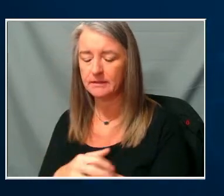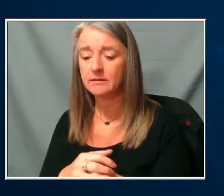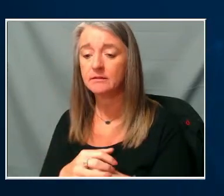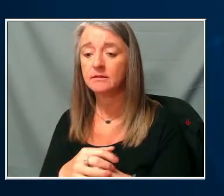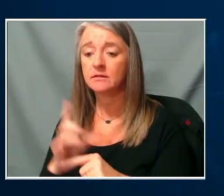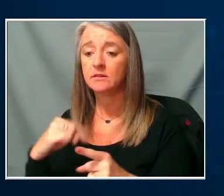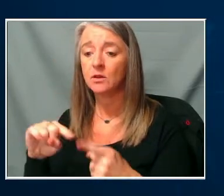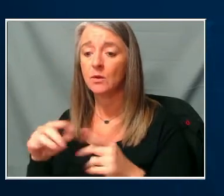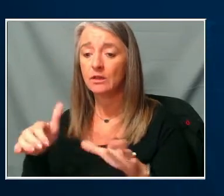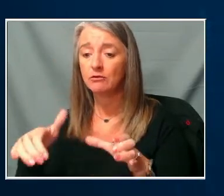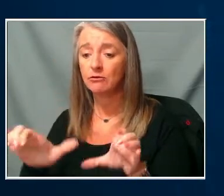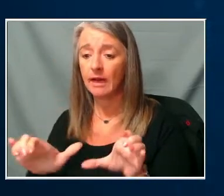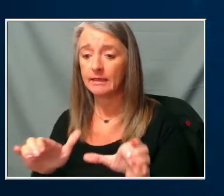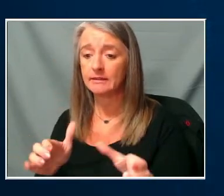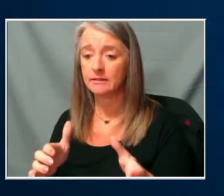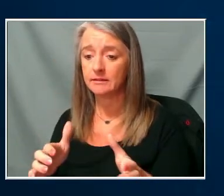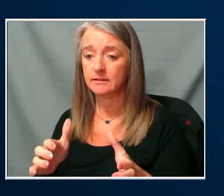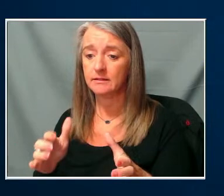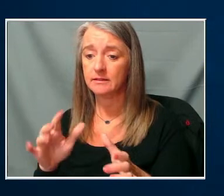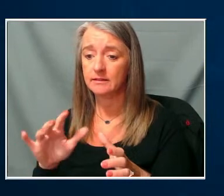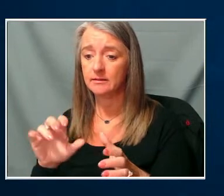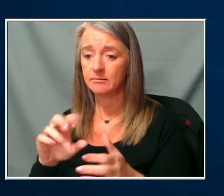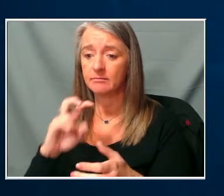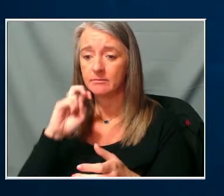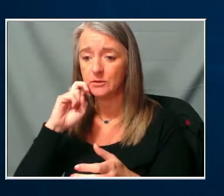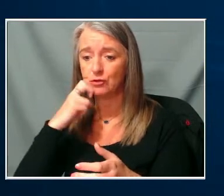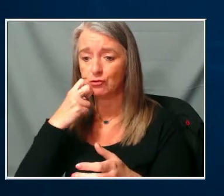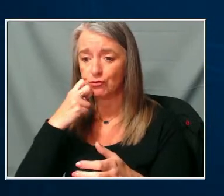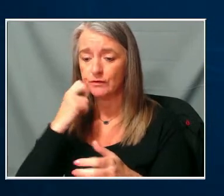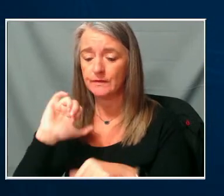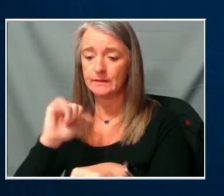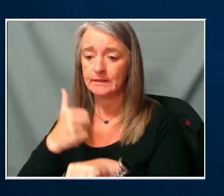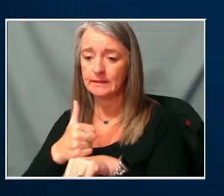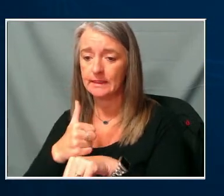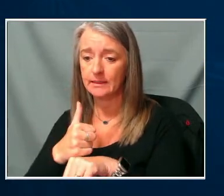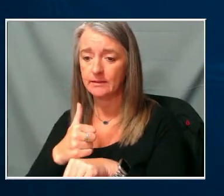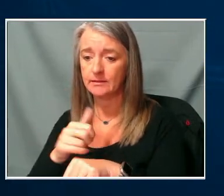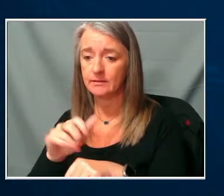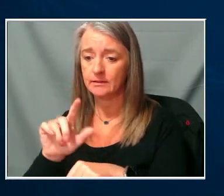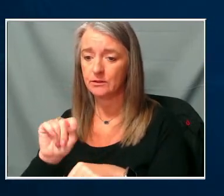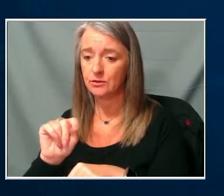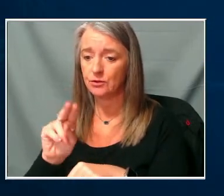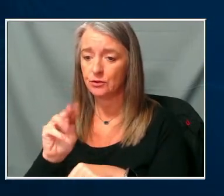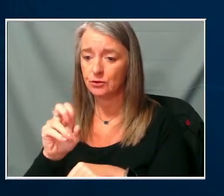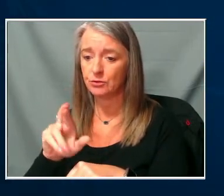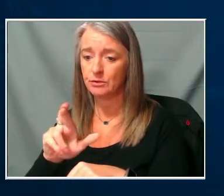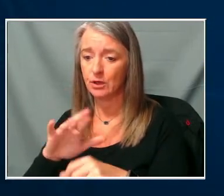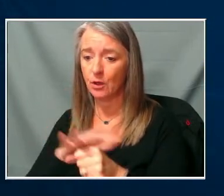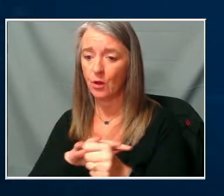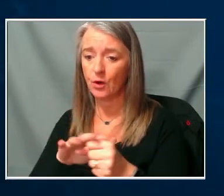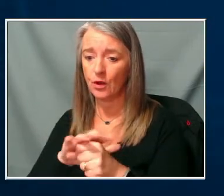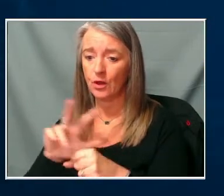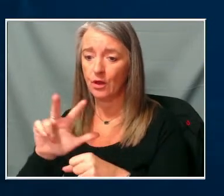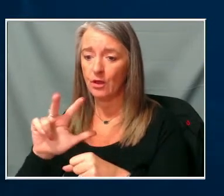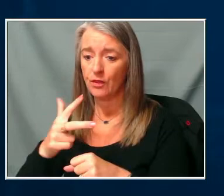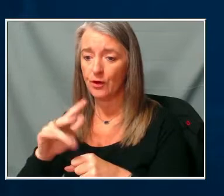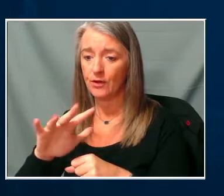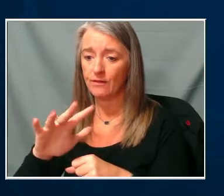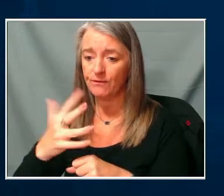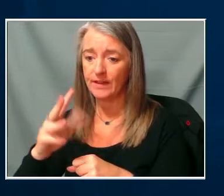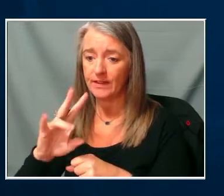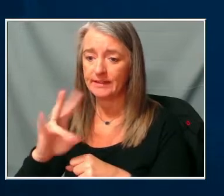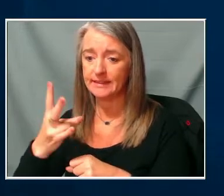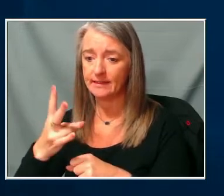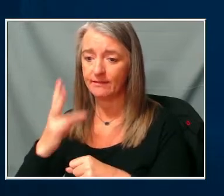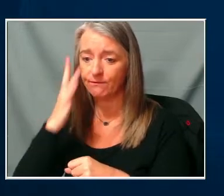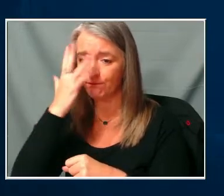cracked me, it pinched a nerve that set off to where my tumor was, and my tumor was located on my 3rd, 5th, and 7th facial